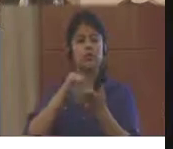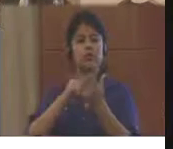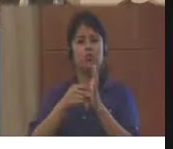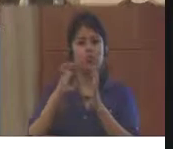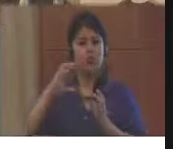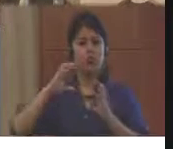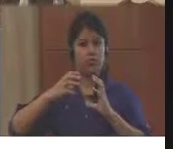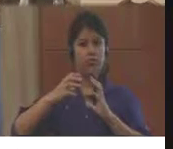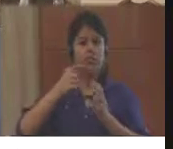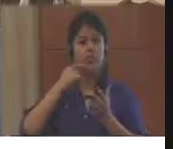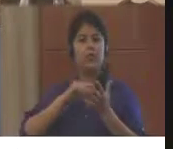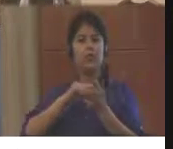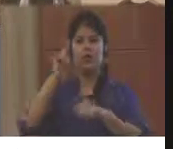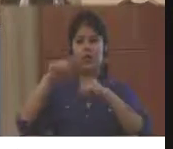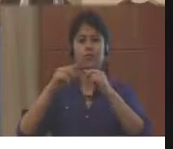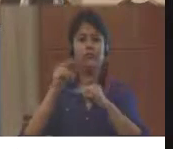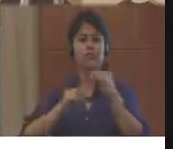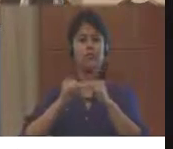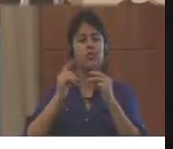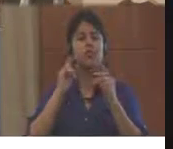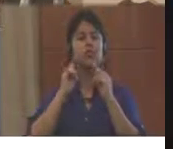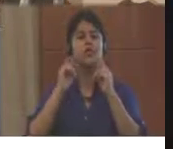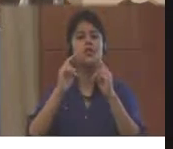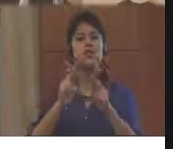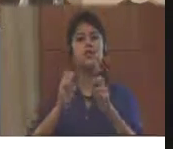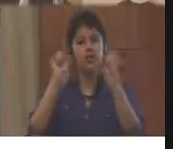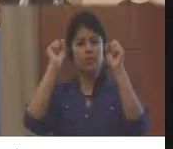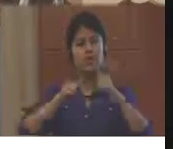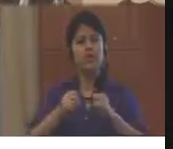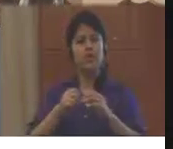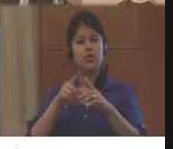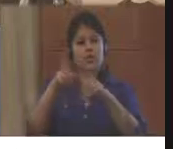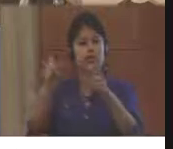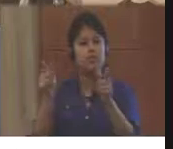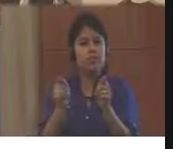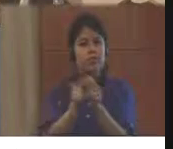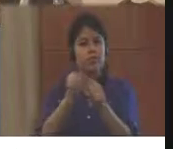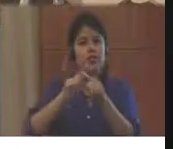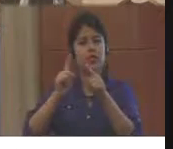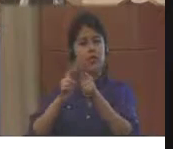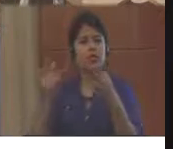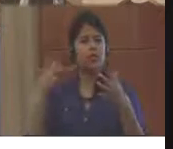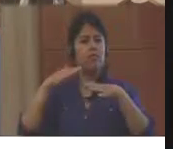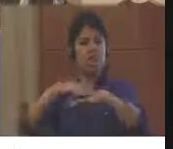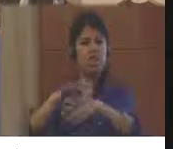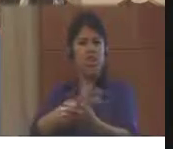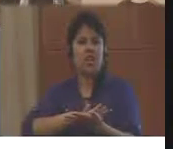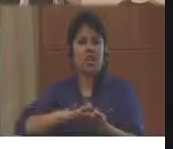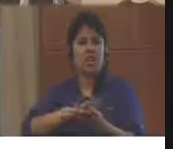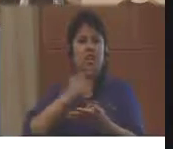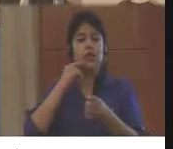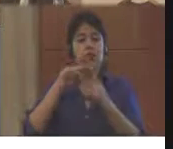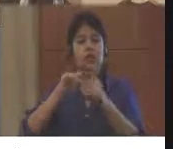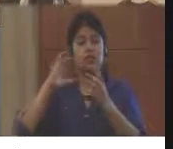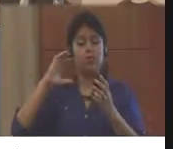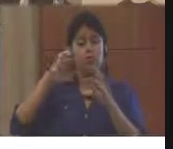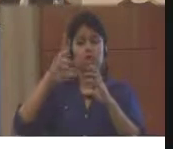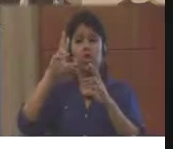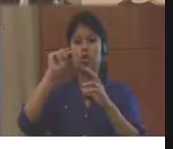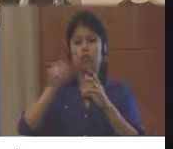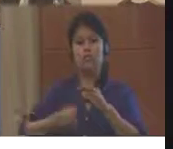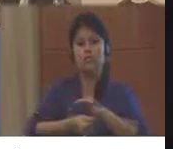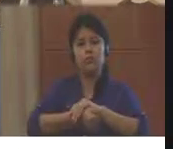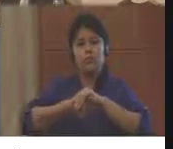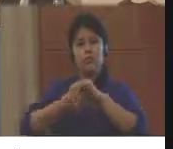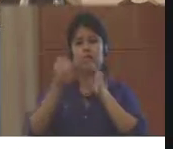change from a global perspective, trying to build amongst all a response that would allow to minimize damages of disasters. But this global